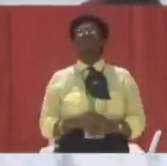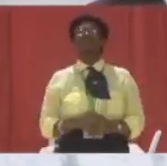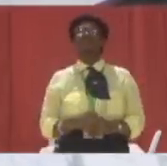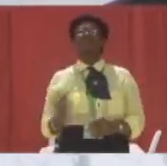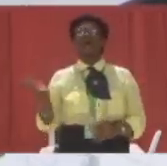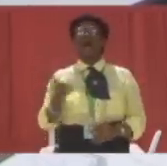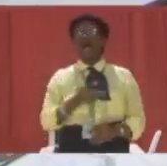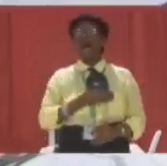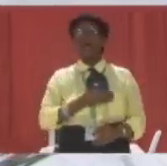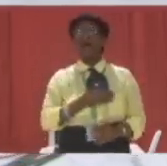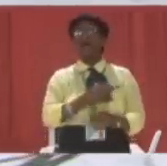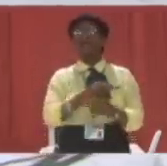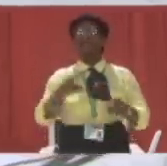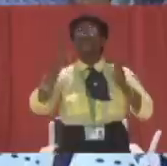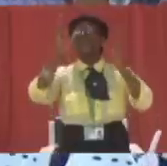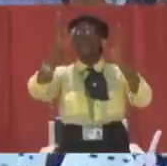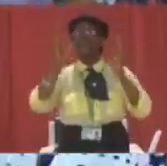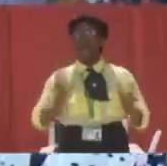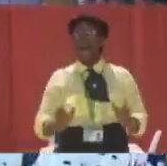our Redeemer,